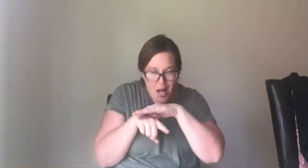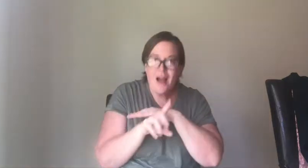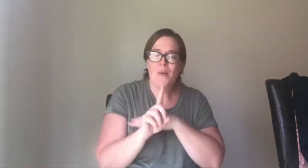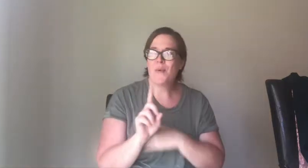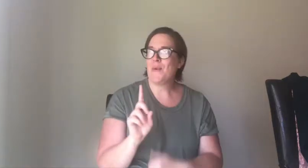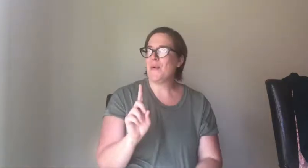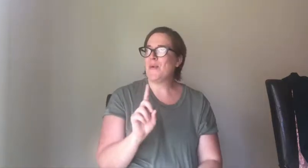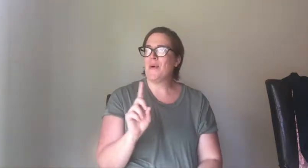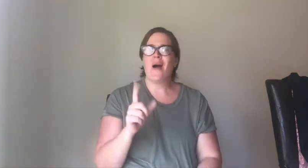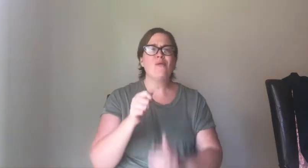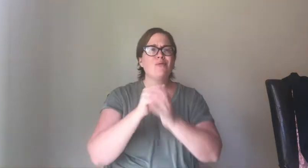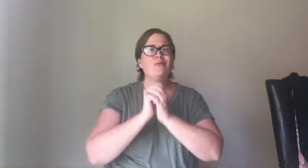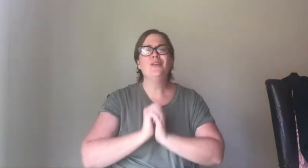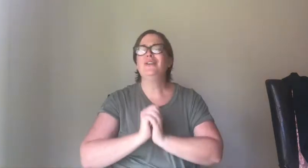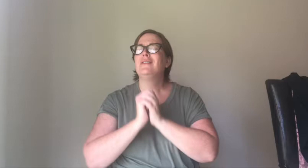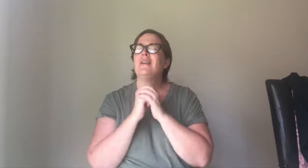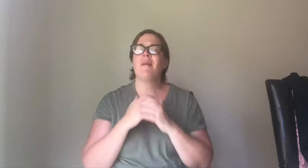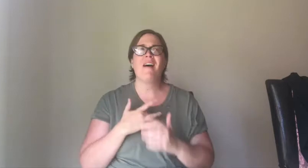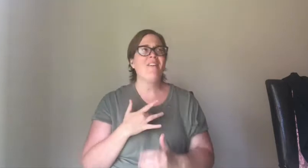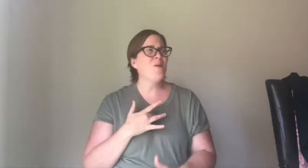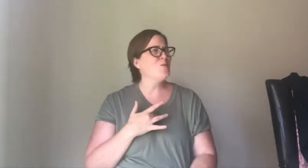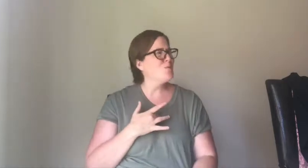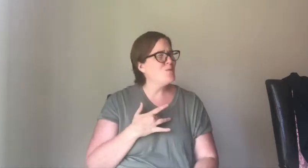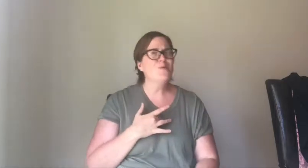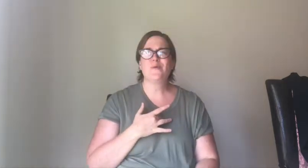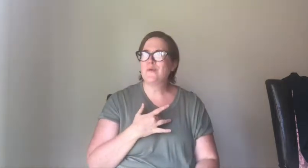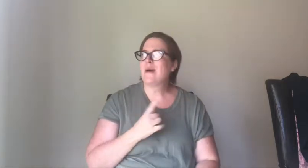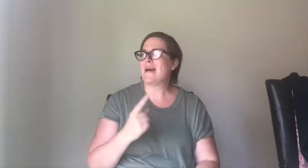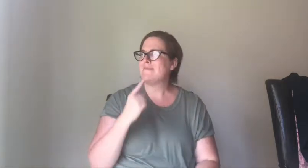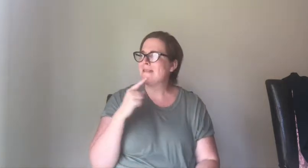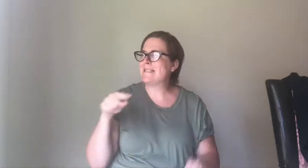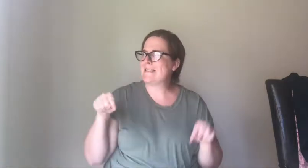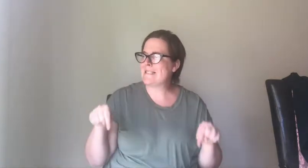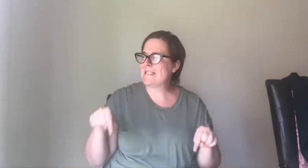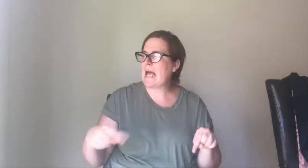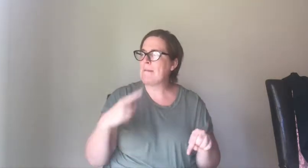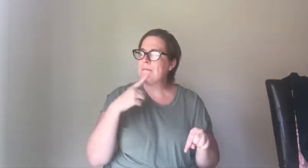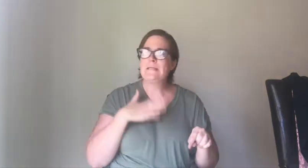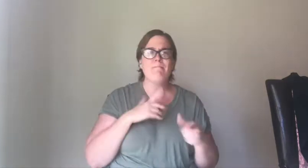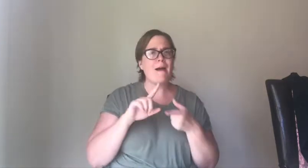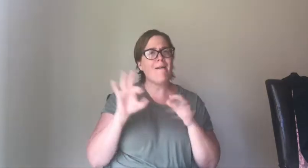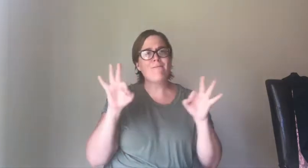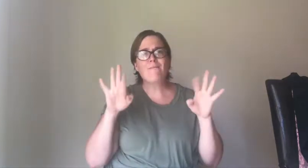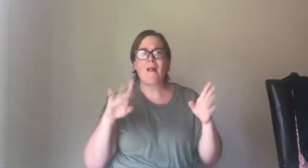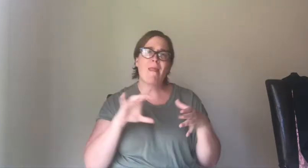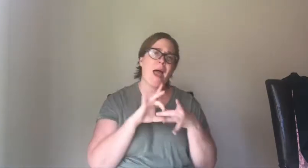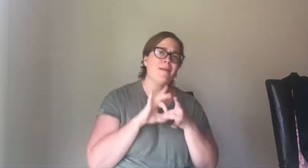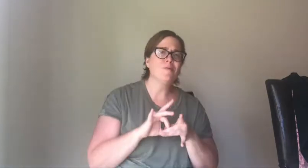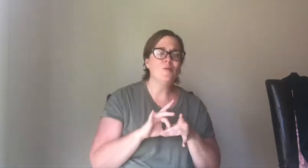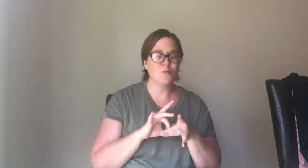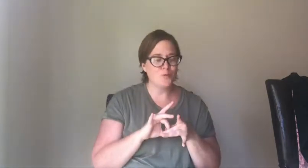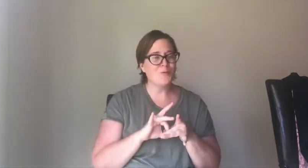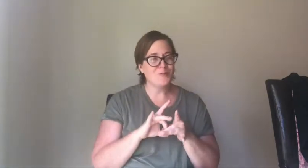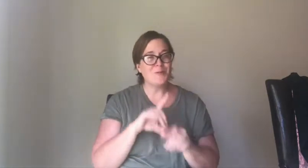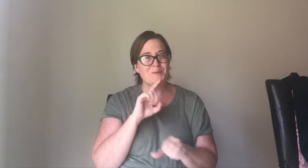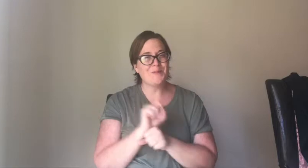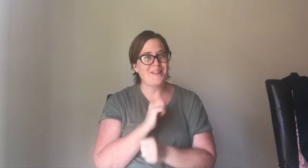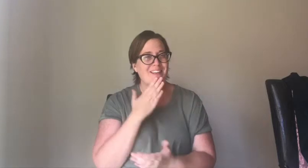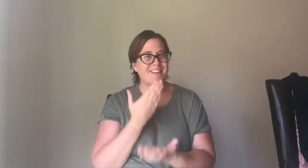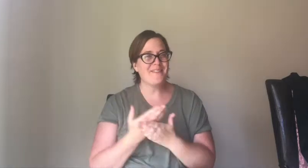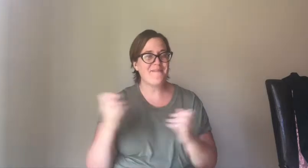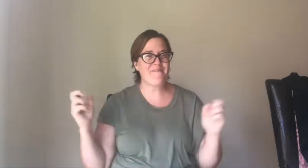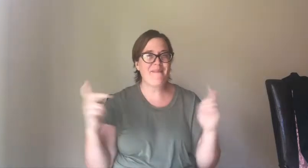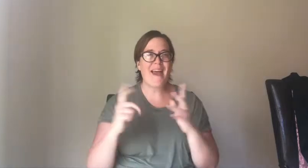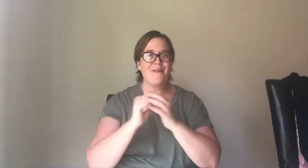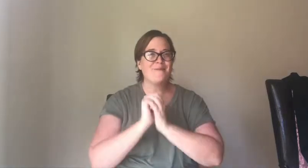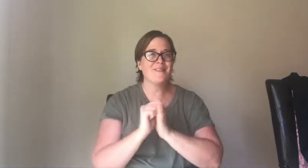weeks and getting to spend some family vacation time together. So I'm sure you've done a little bit this summer as well. And then also getting a chance